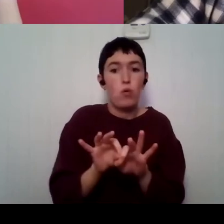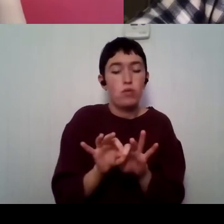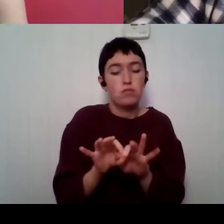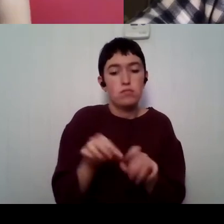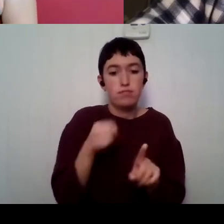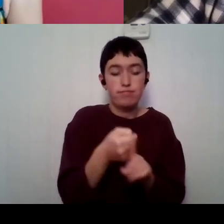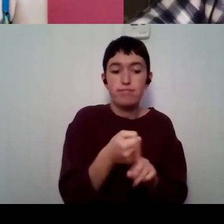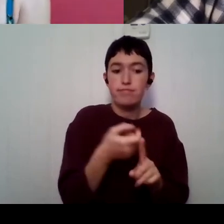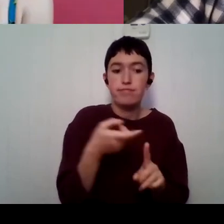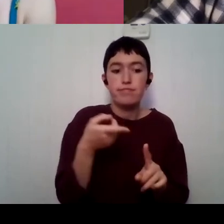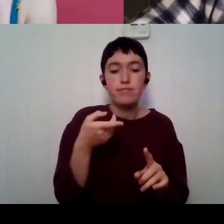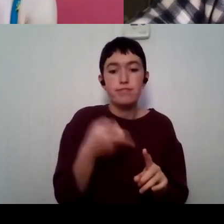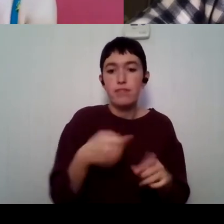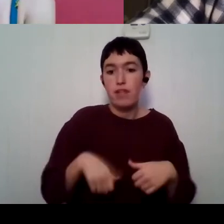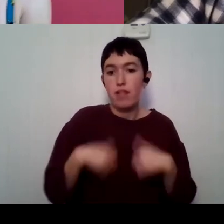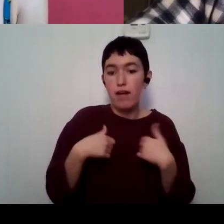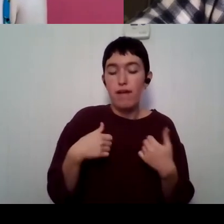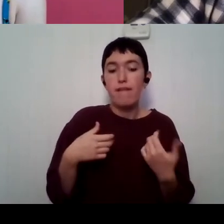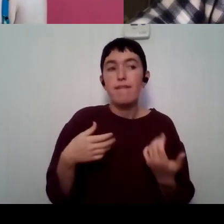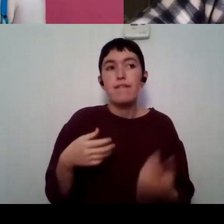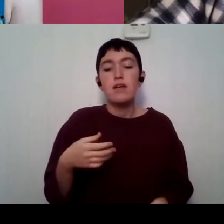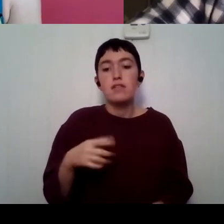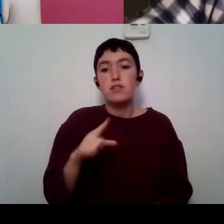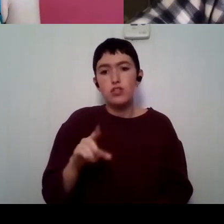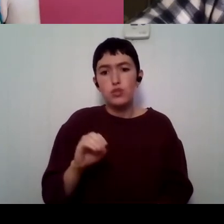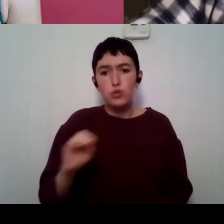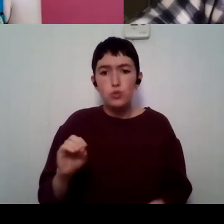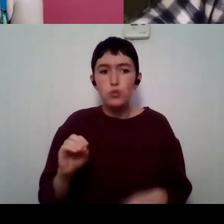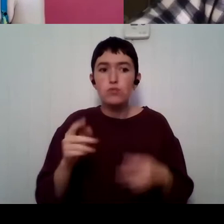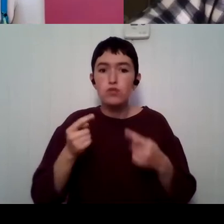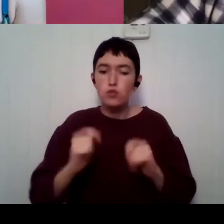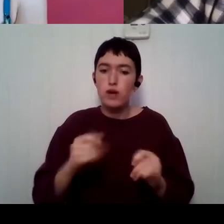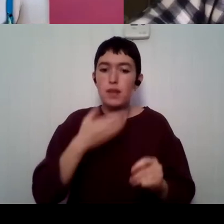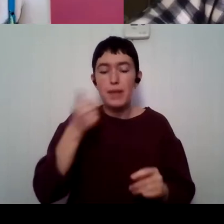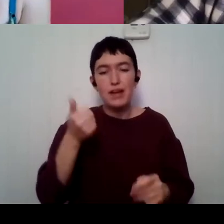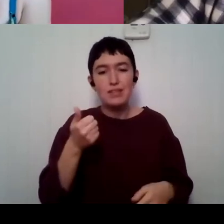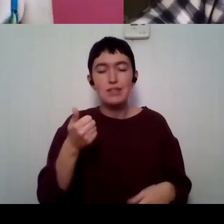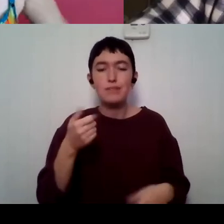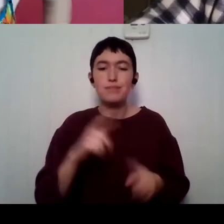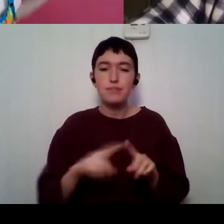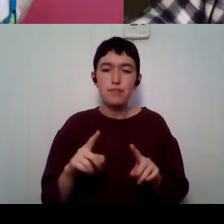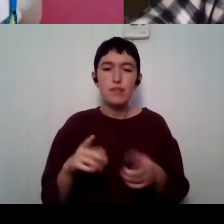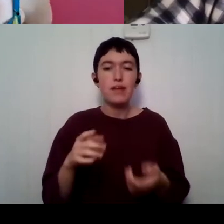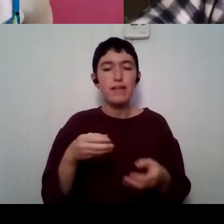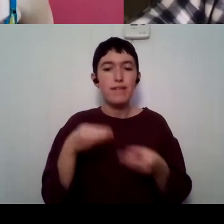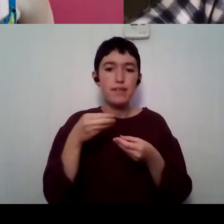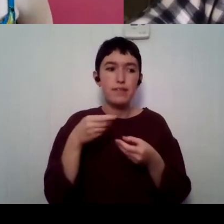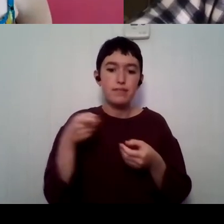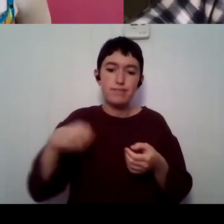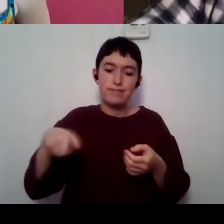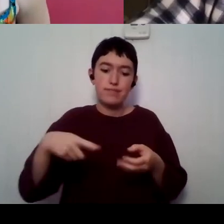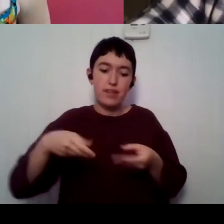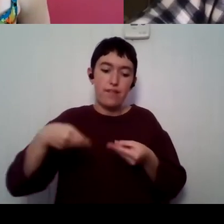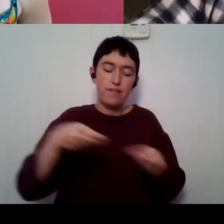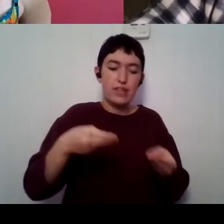in the past, zoos were doing the best they could, but oftentimes were feeding these primates diets like humans without realizing that these primates had